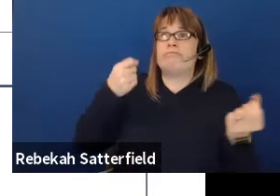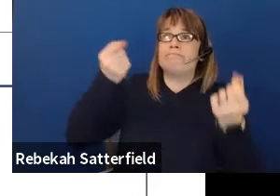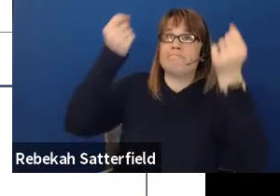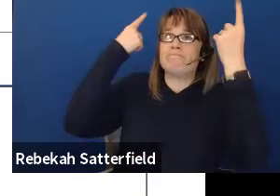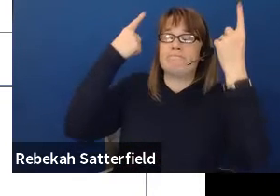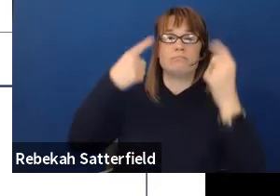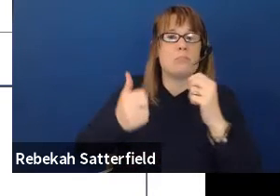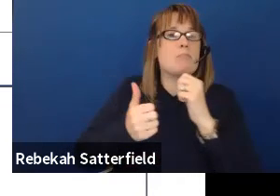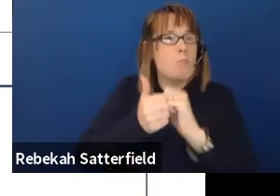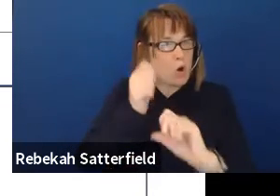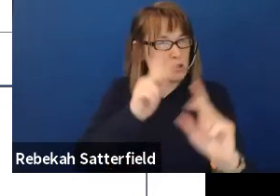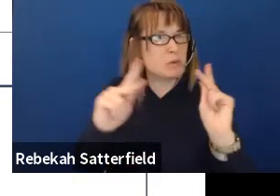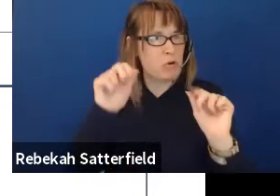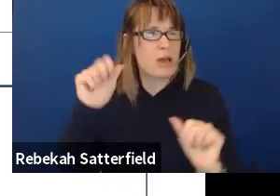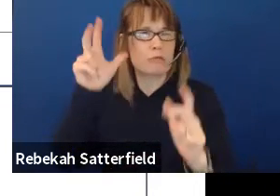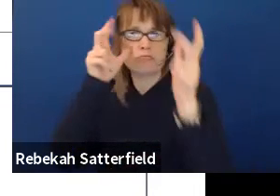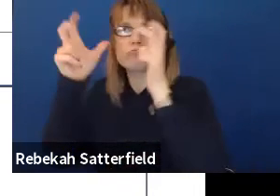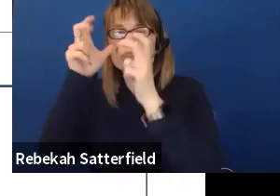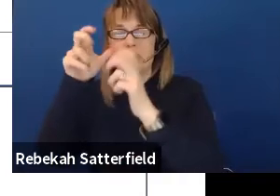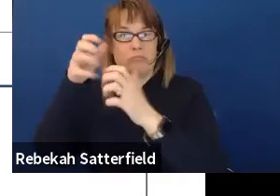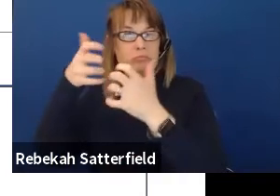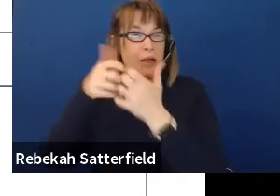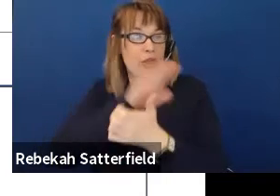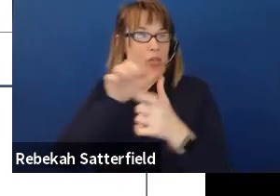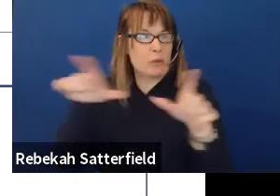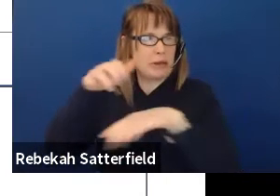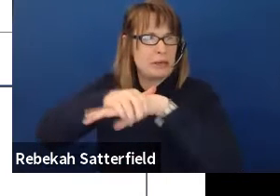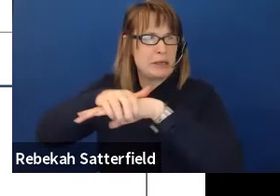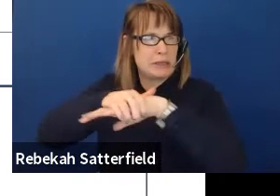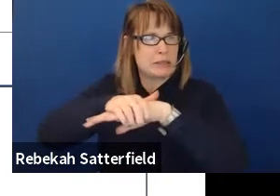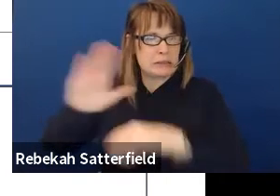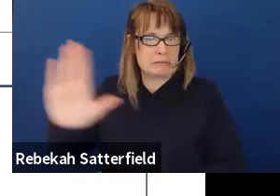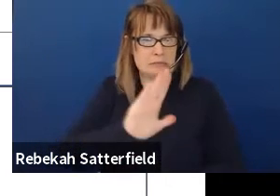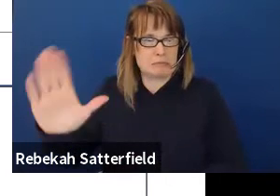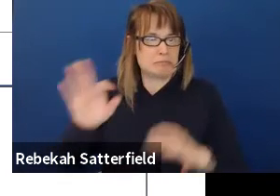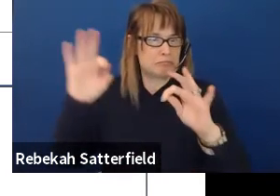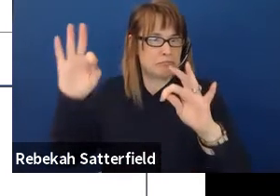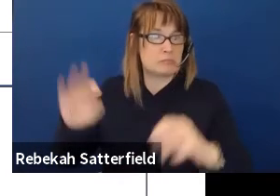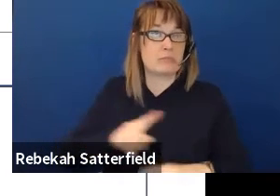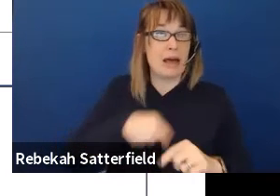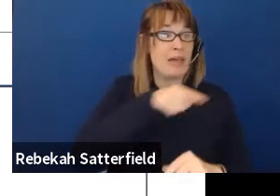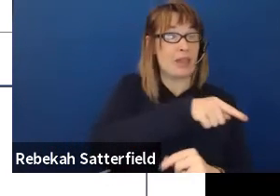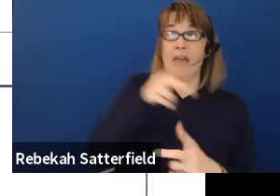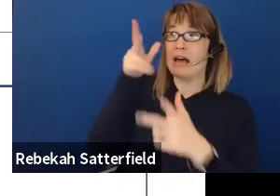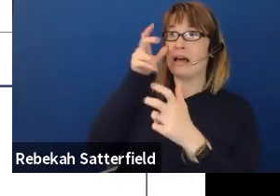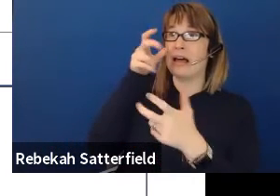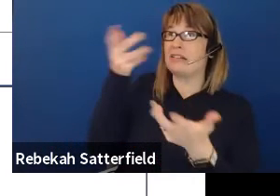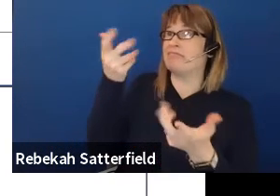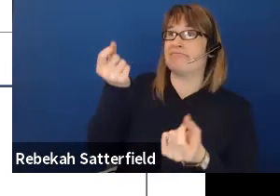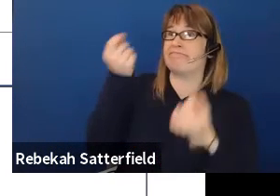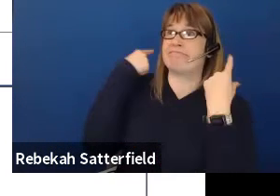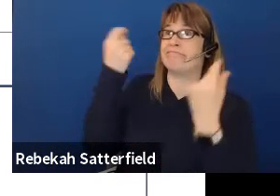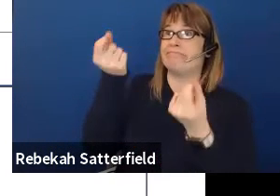patients are just receiving in English. Medication instructions and follow-up care plans might not be fully understood, and that results